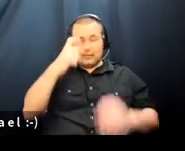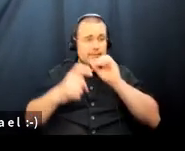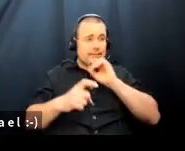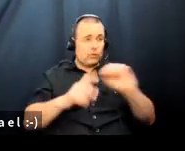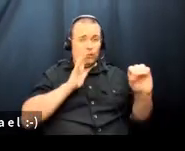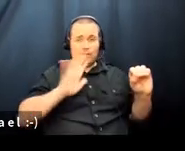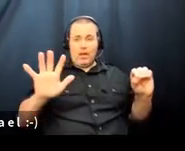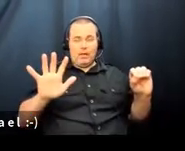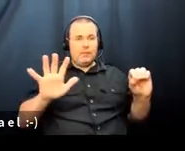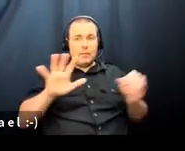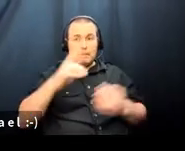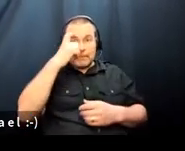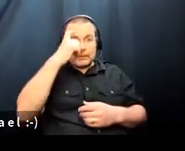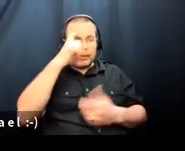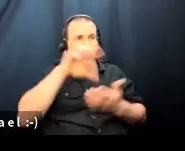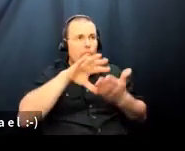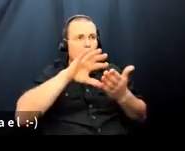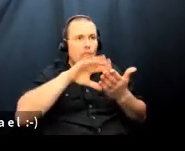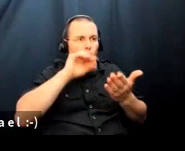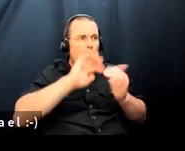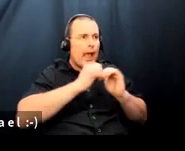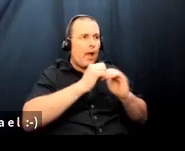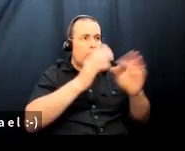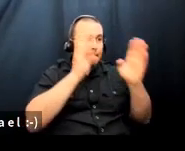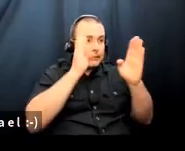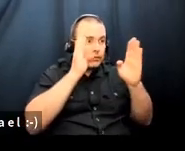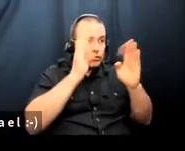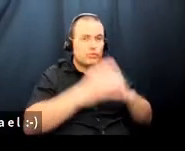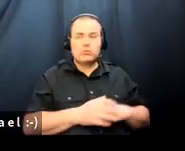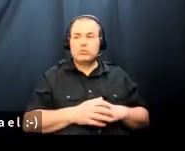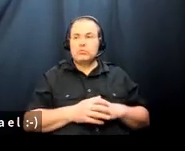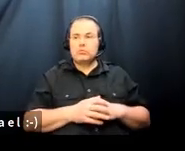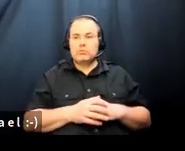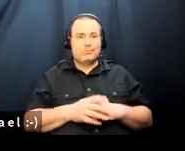learn to pay attention. They need to learn to learn.